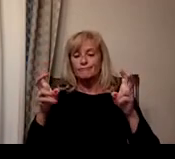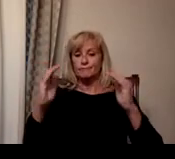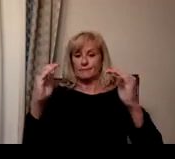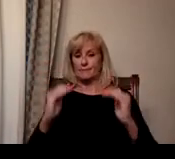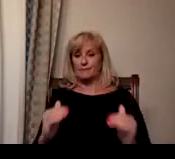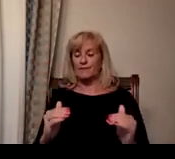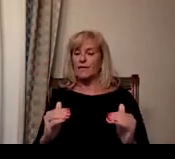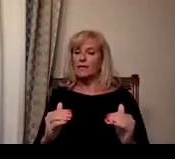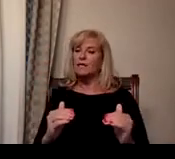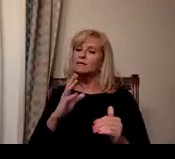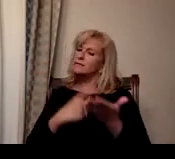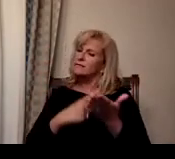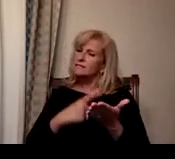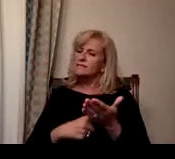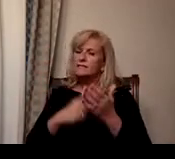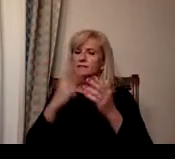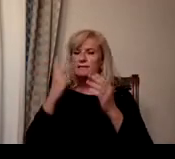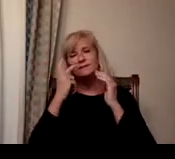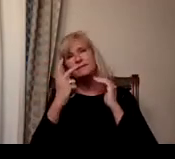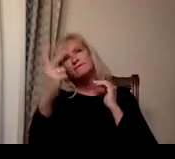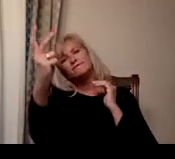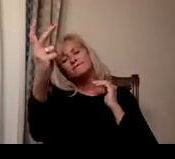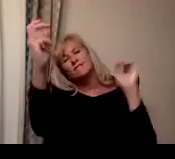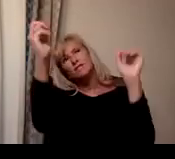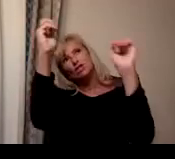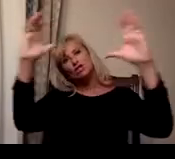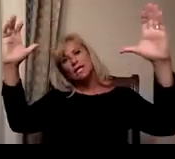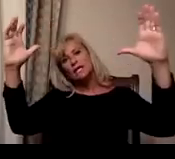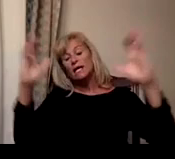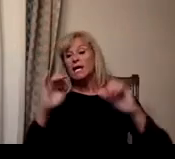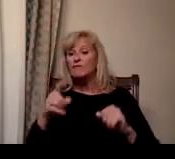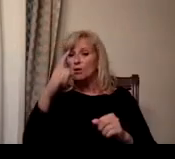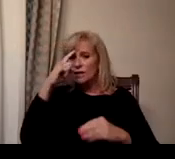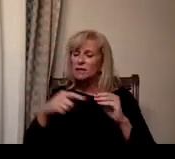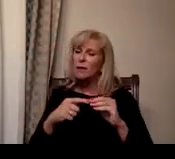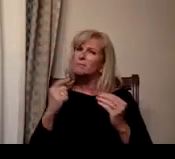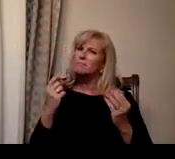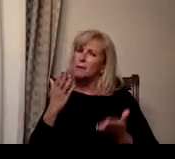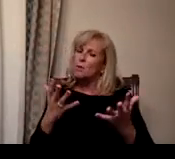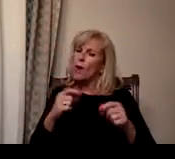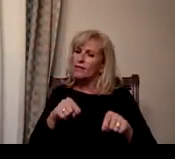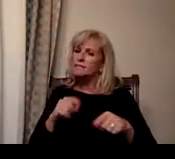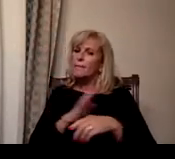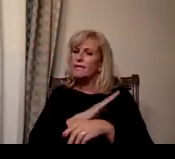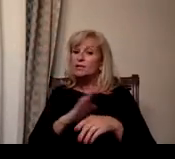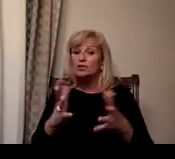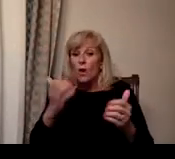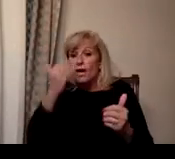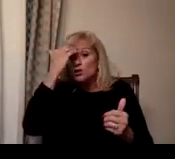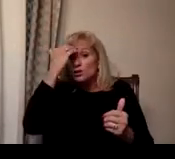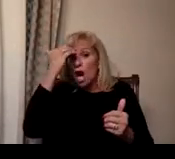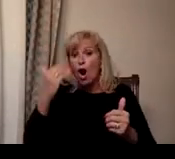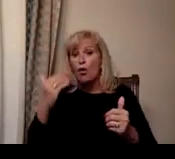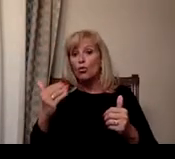now about a vision. Because again, as you're looking at this to potentially do as a business, you want to know what the vision is of a company that